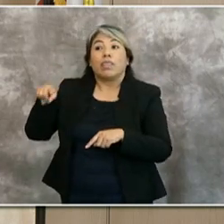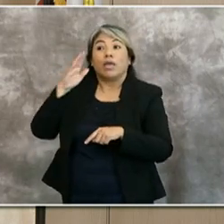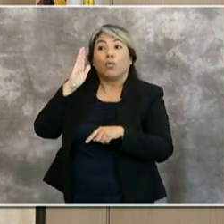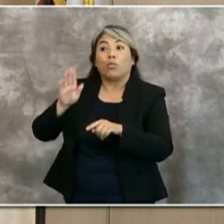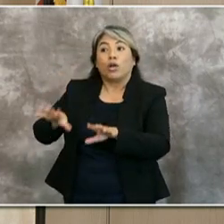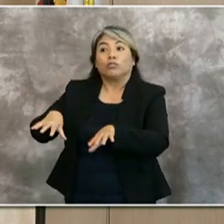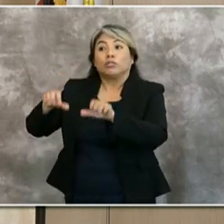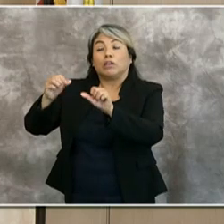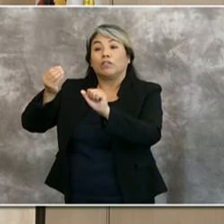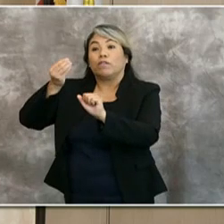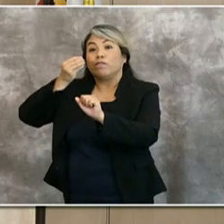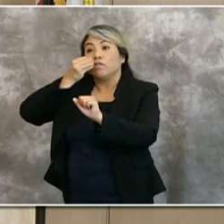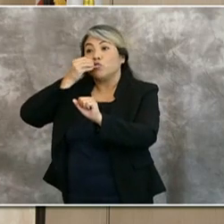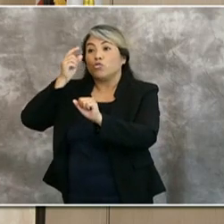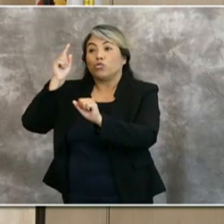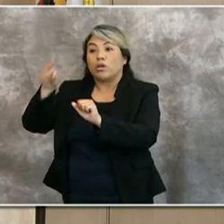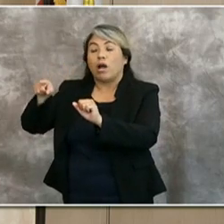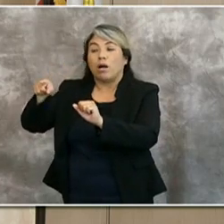the food